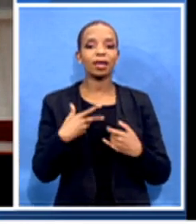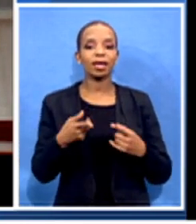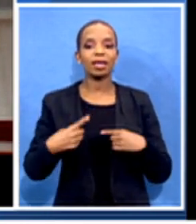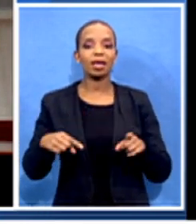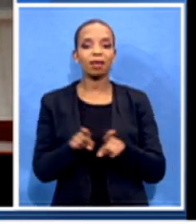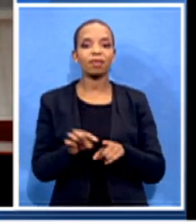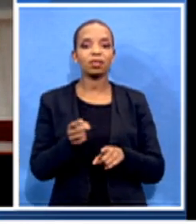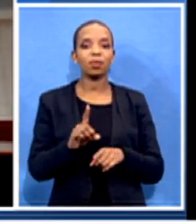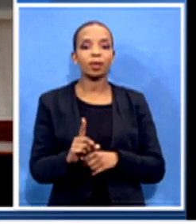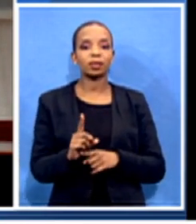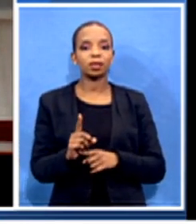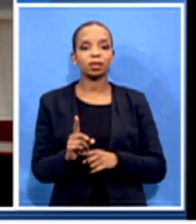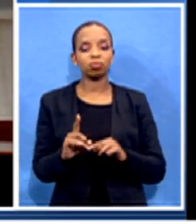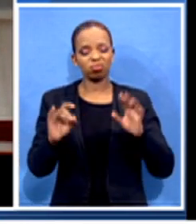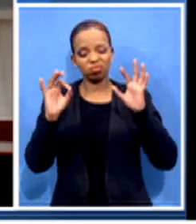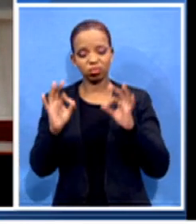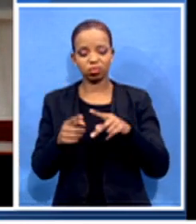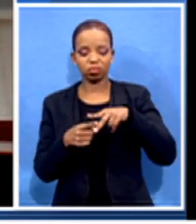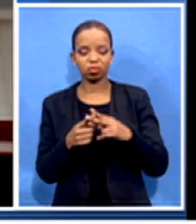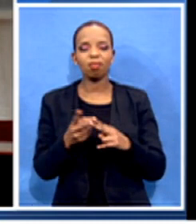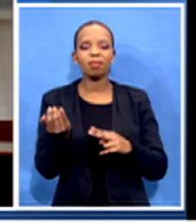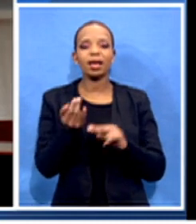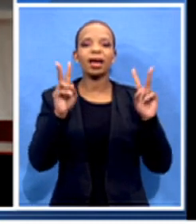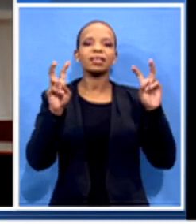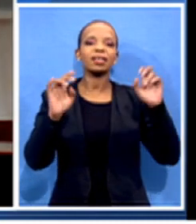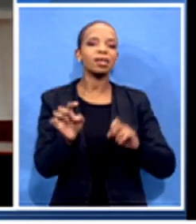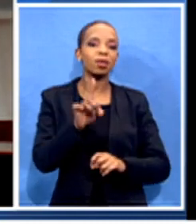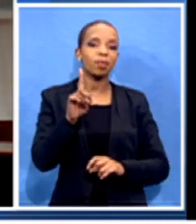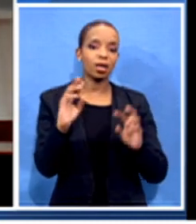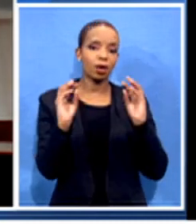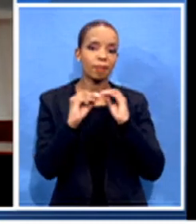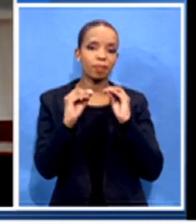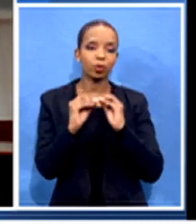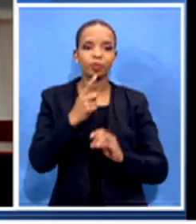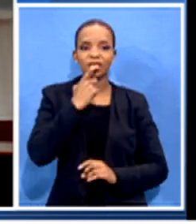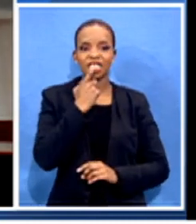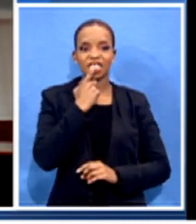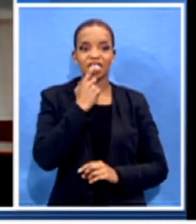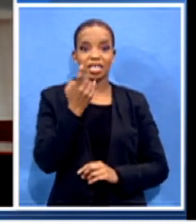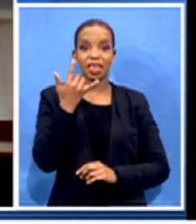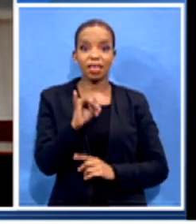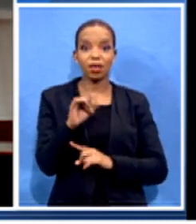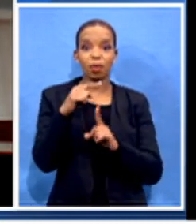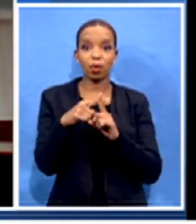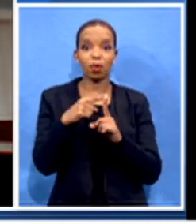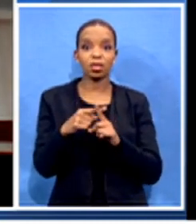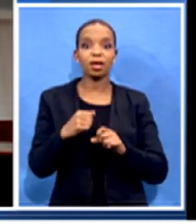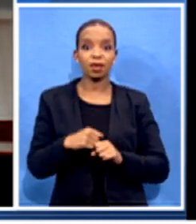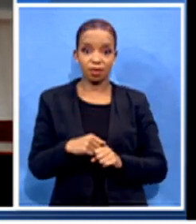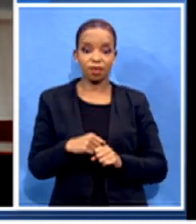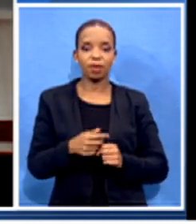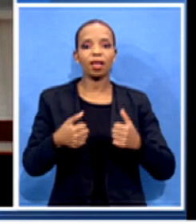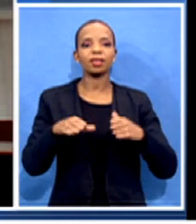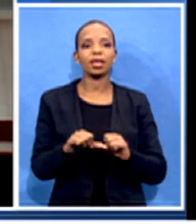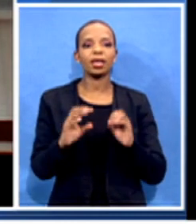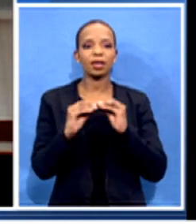significant tool, which is called Bluetooth. Once you've actually been tested positive, the Bluetooth will be